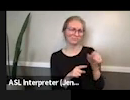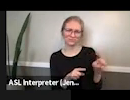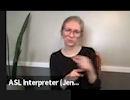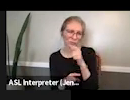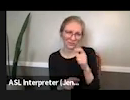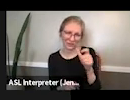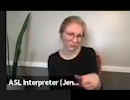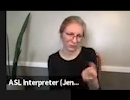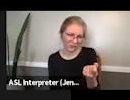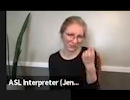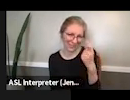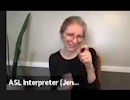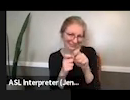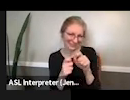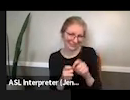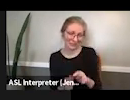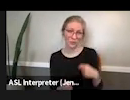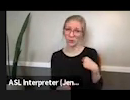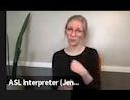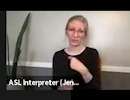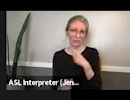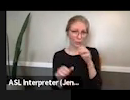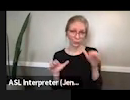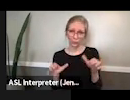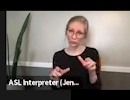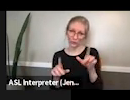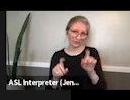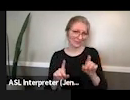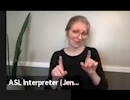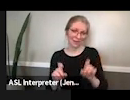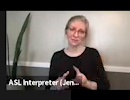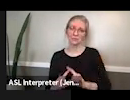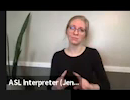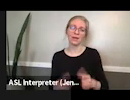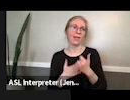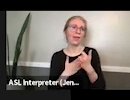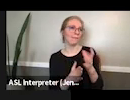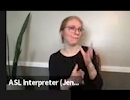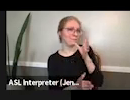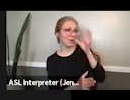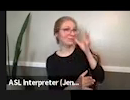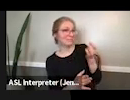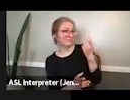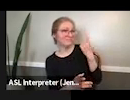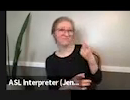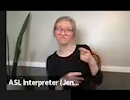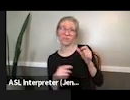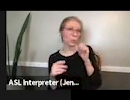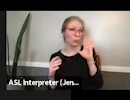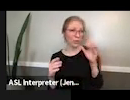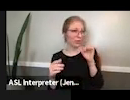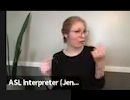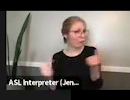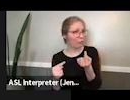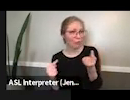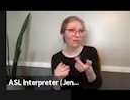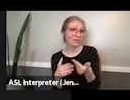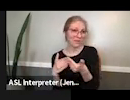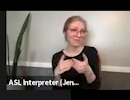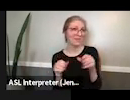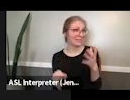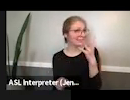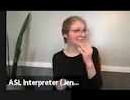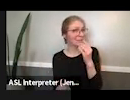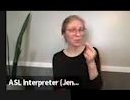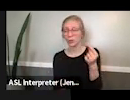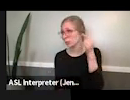it. We don't do the test, but you can help parents understand it doesn't hurt their baby. It can be done when the baby's asleep. It only